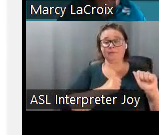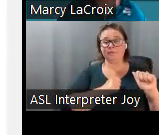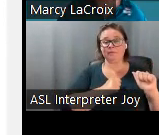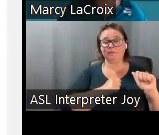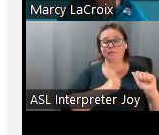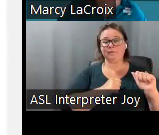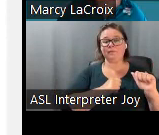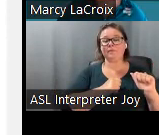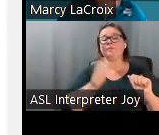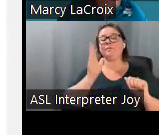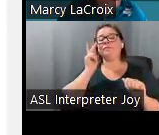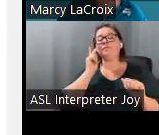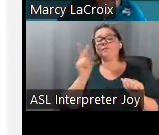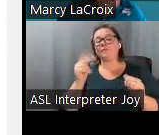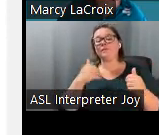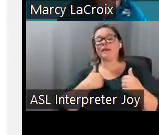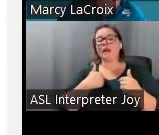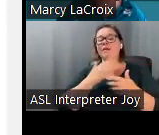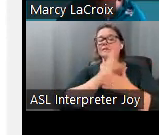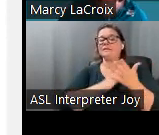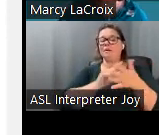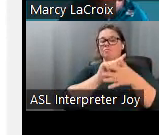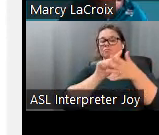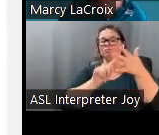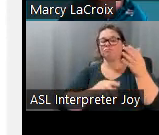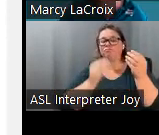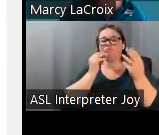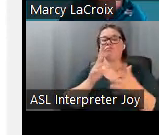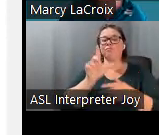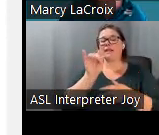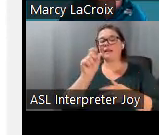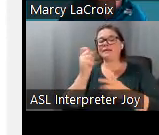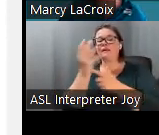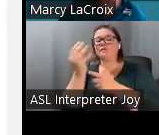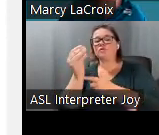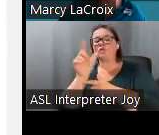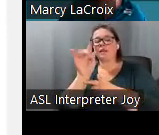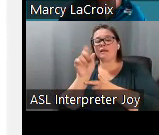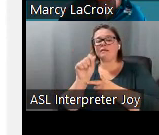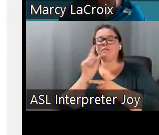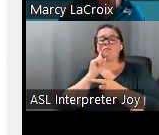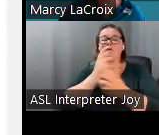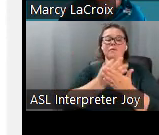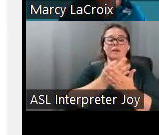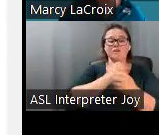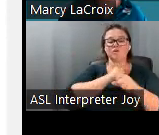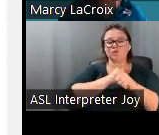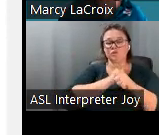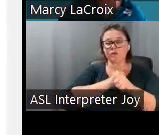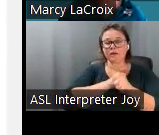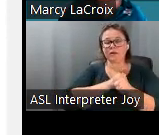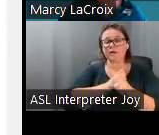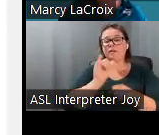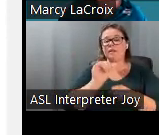you will see that there are some information, some links, external links here to financial security, like the